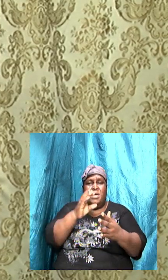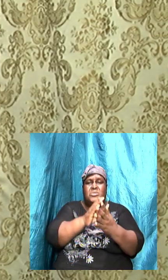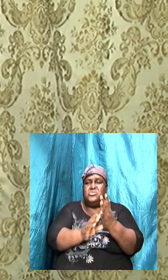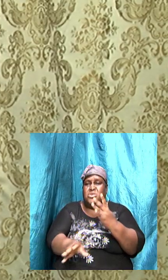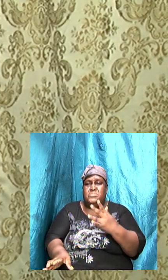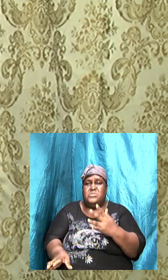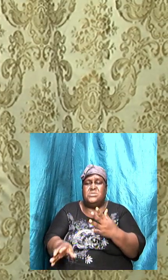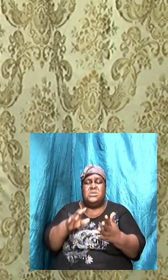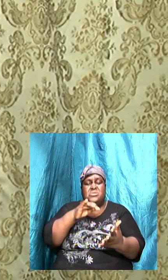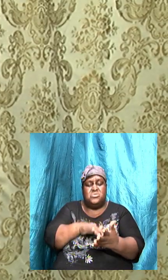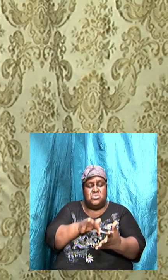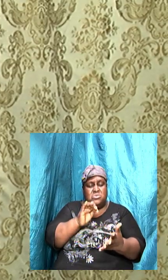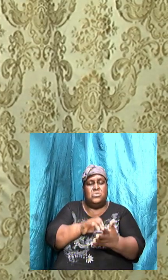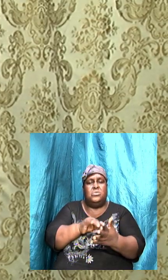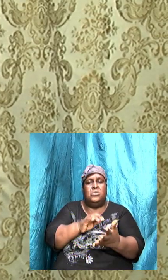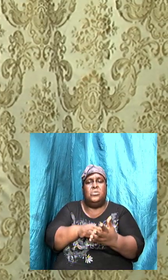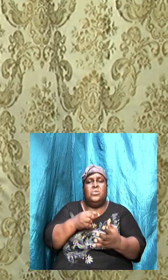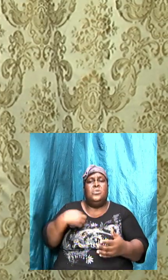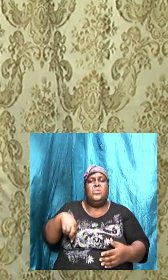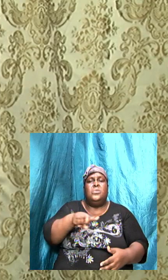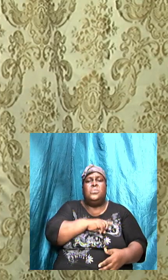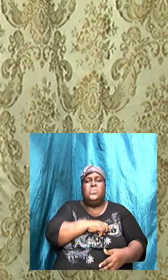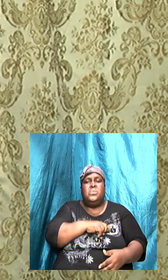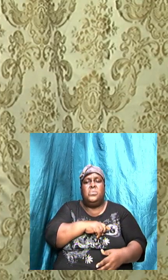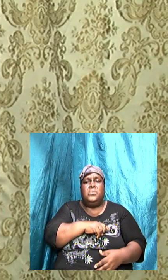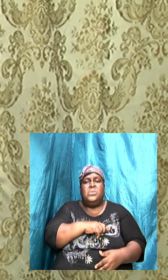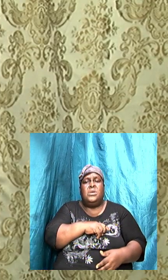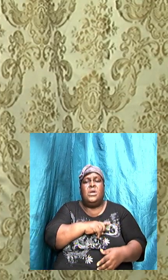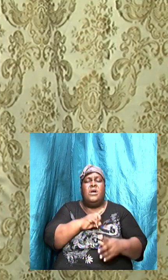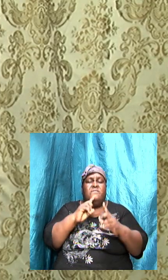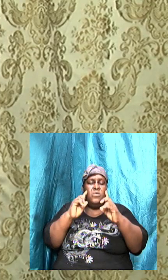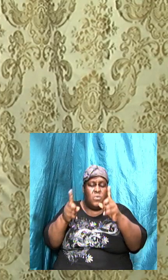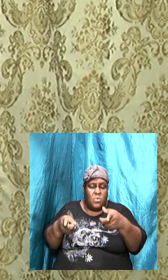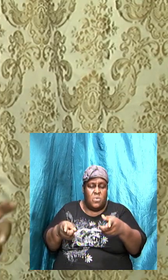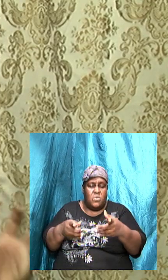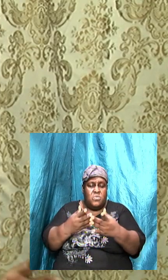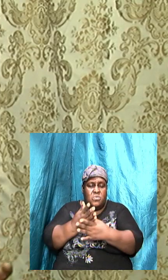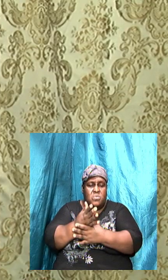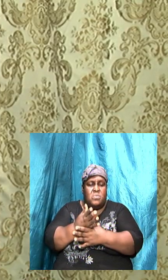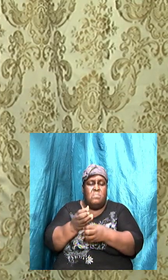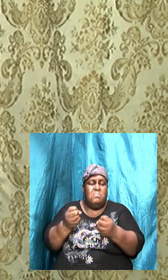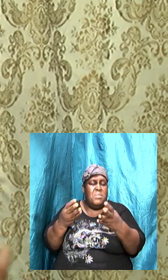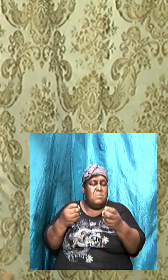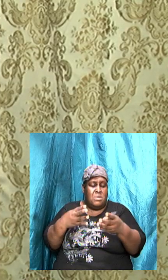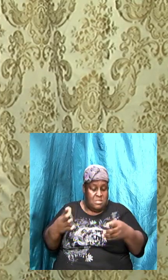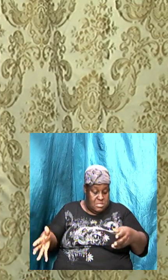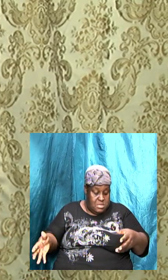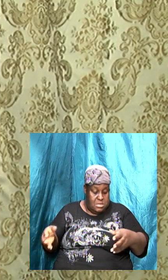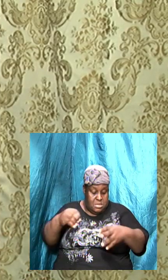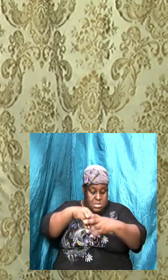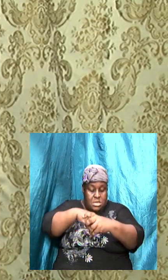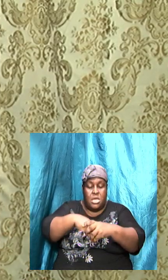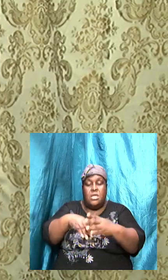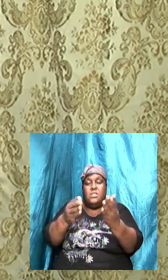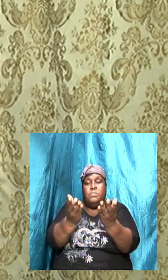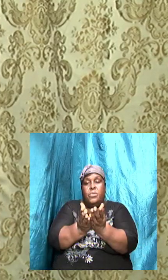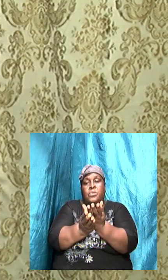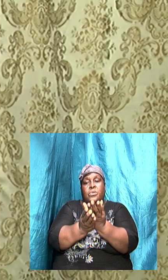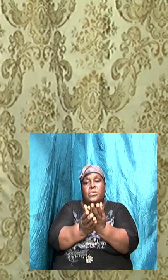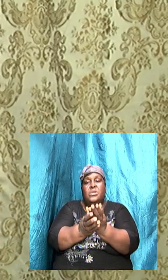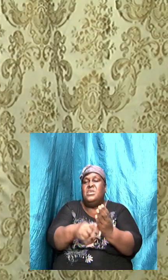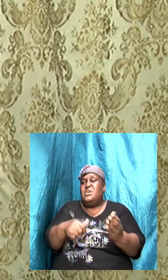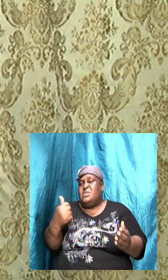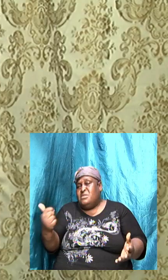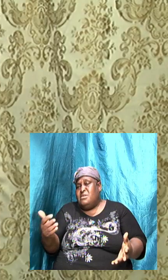and study, because we had gone through a lot of the things that are contained in the book in another study. But for